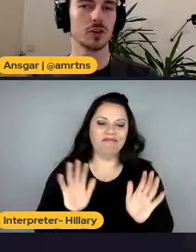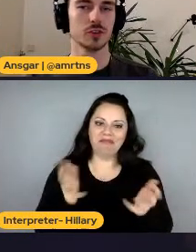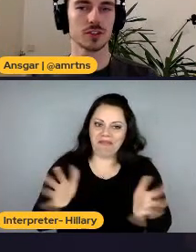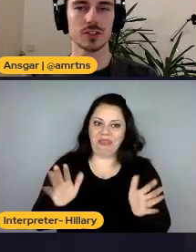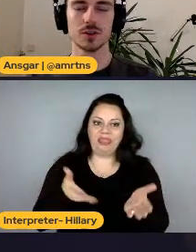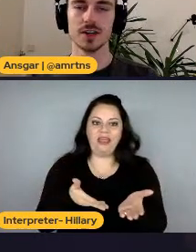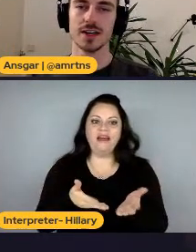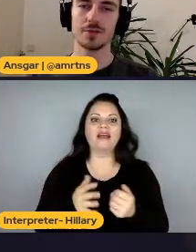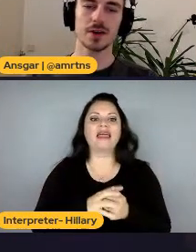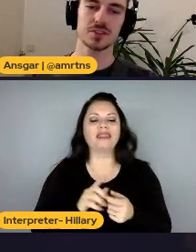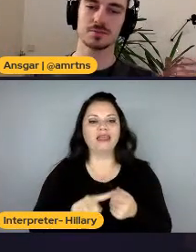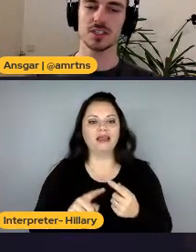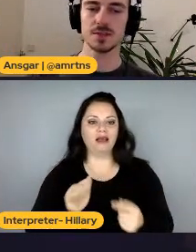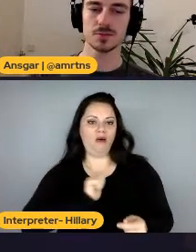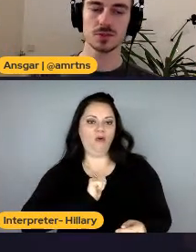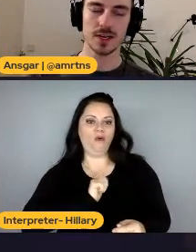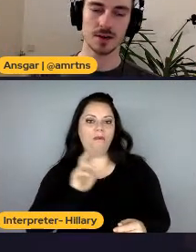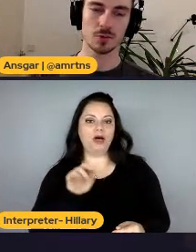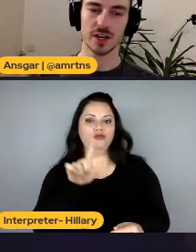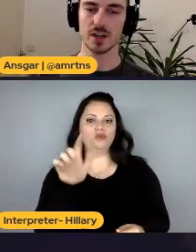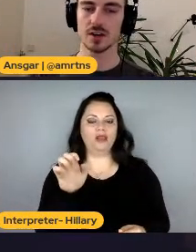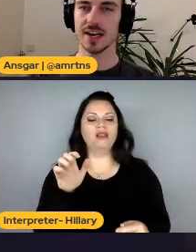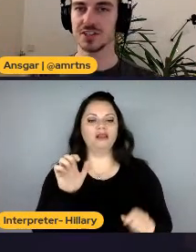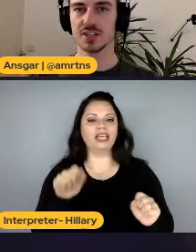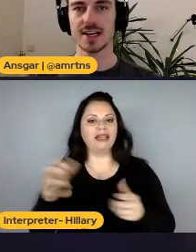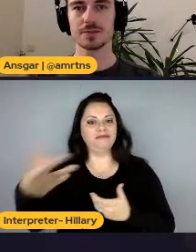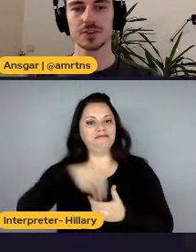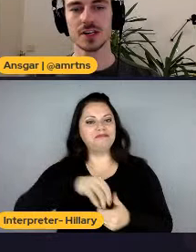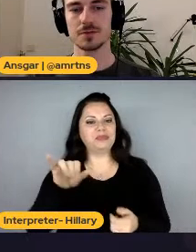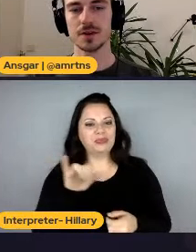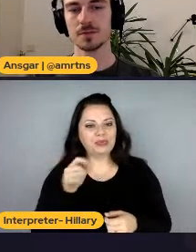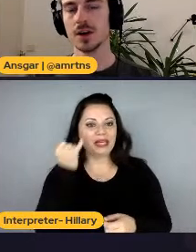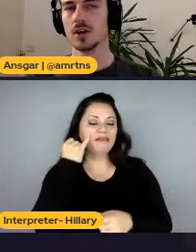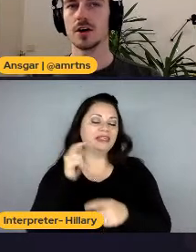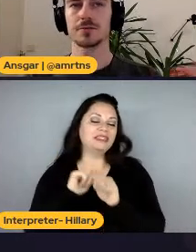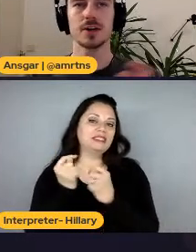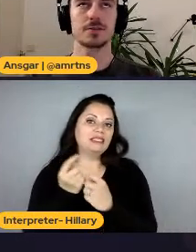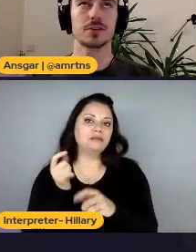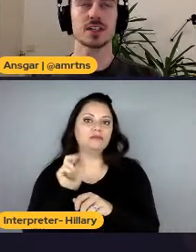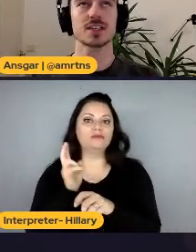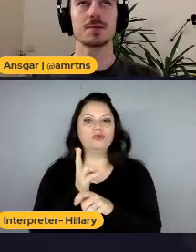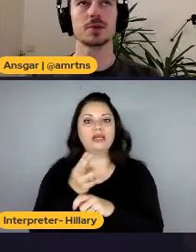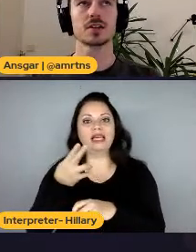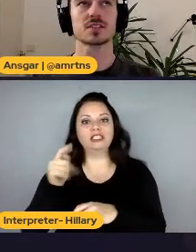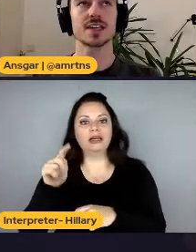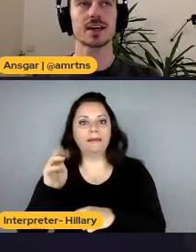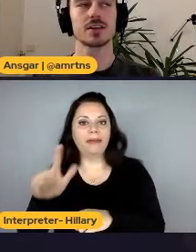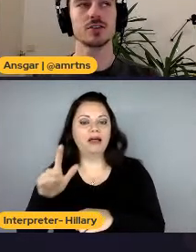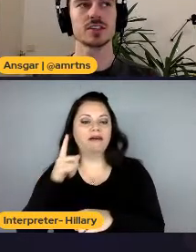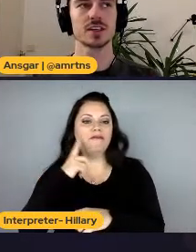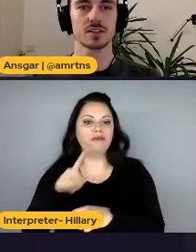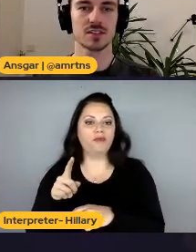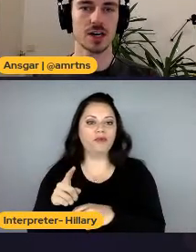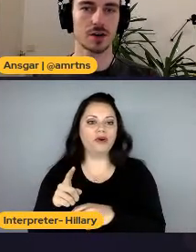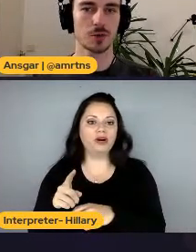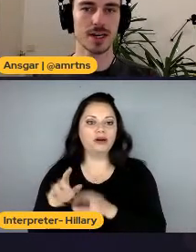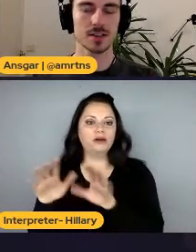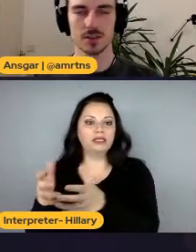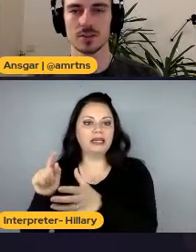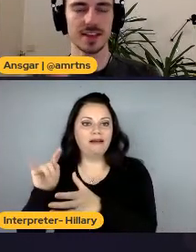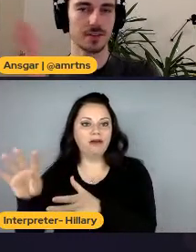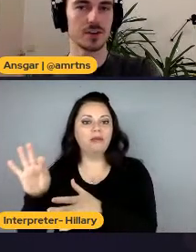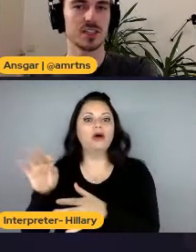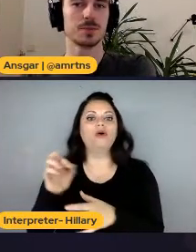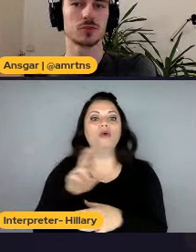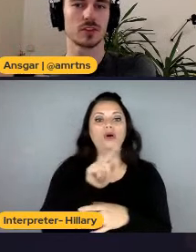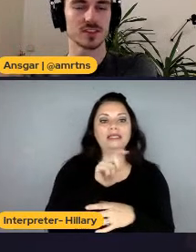own modules. So if we have some teams working on HCL for Terraform, or if you have, for example, a stack using TerraGrunt,